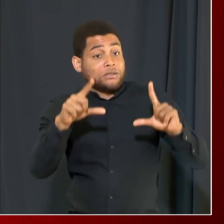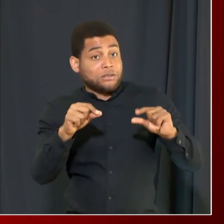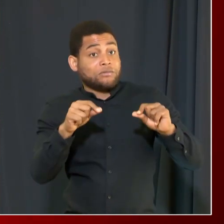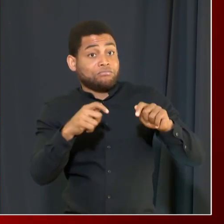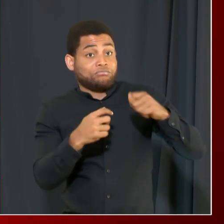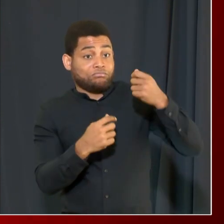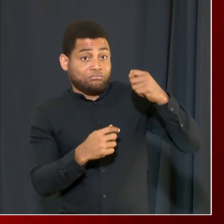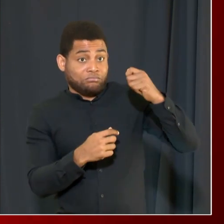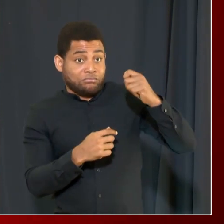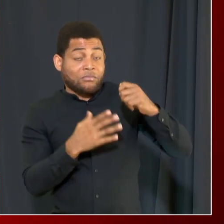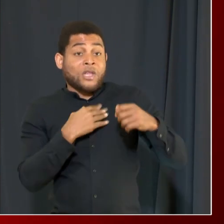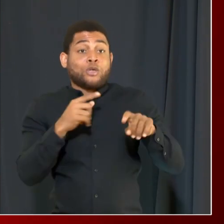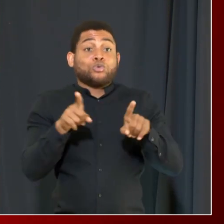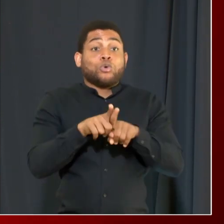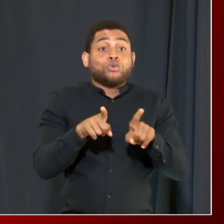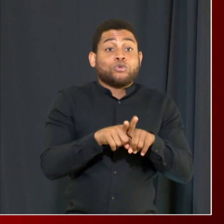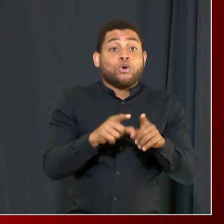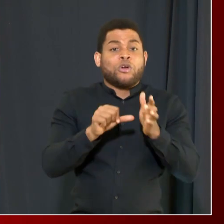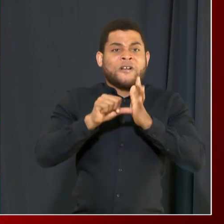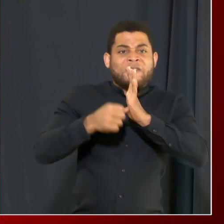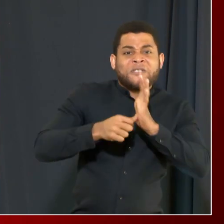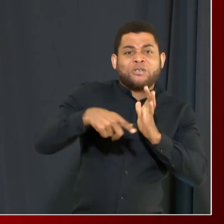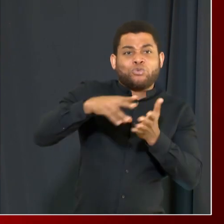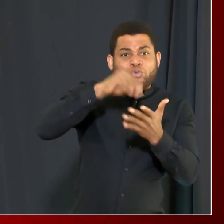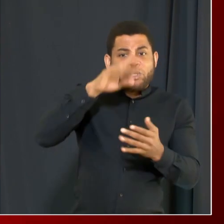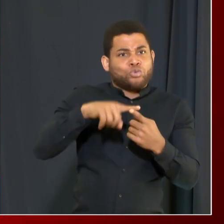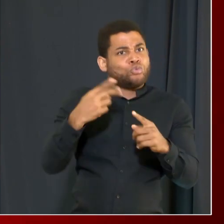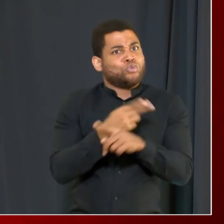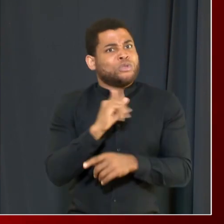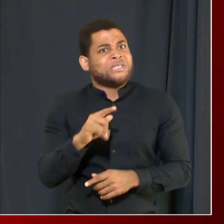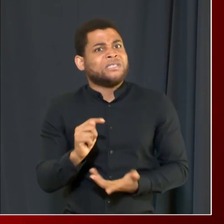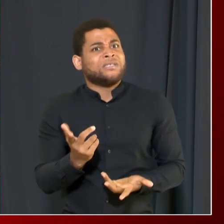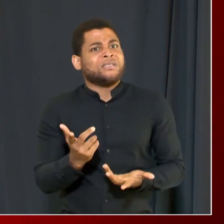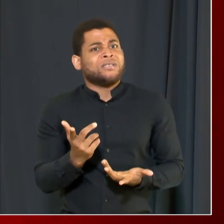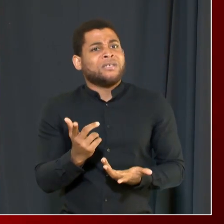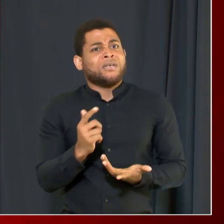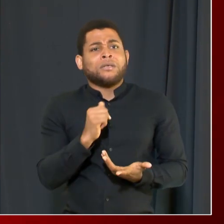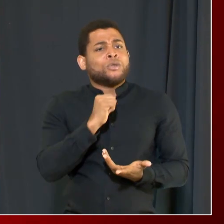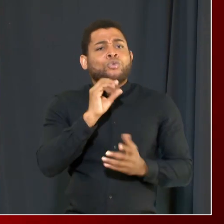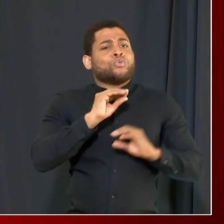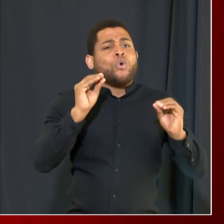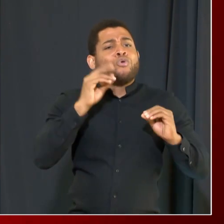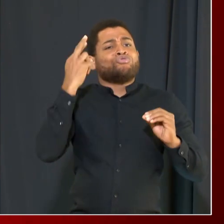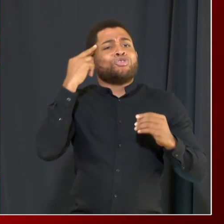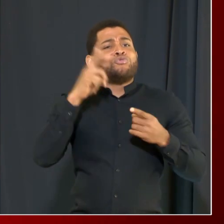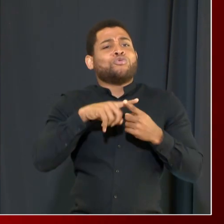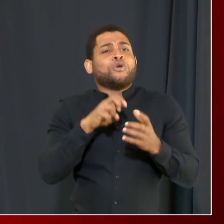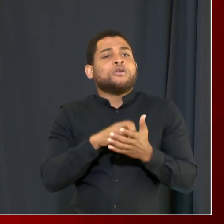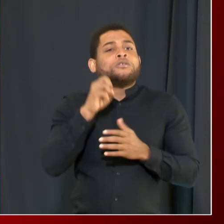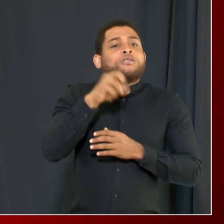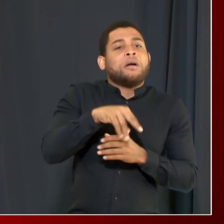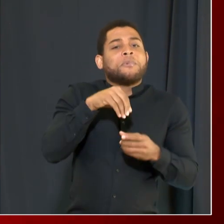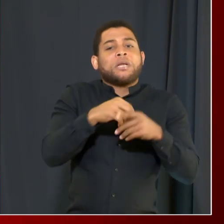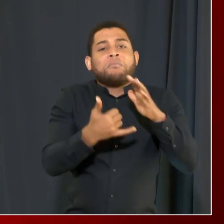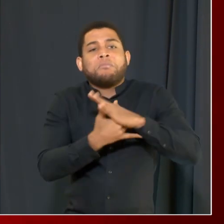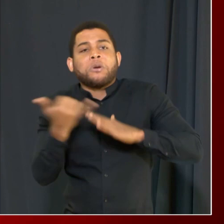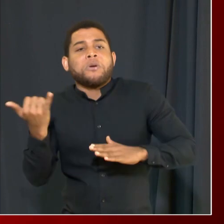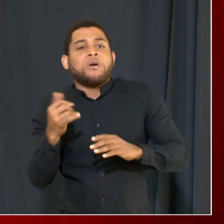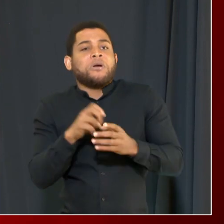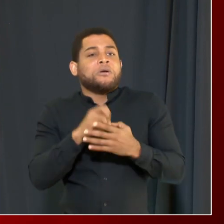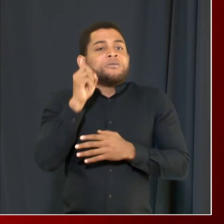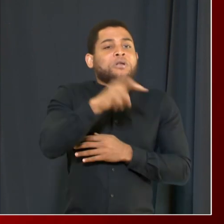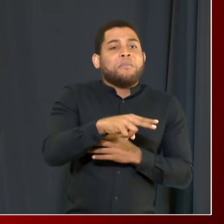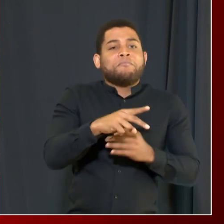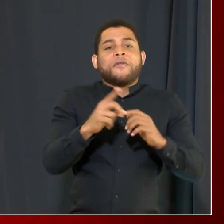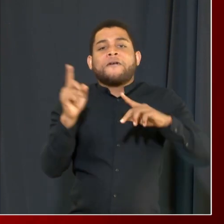their students to use it. There's no reason to jump a turnstile. There's no reason to run around it. There's no reason for any of